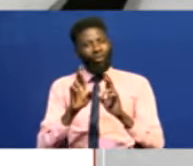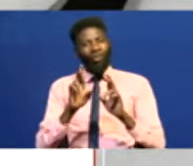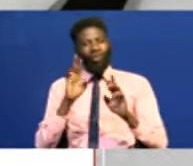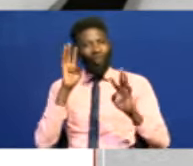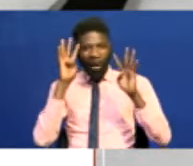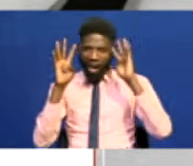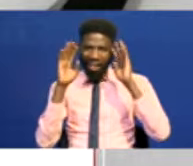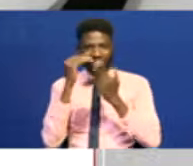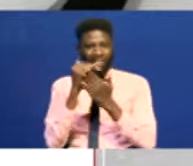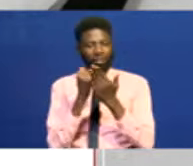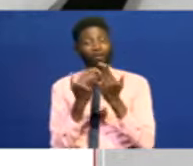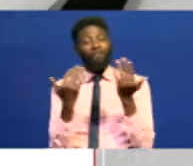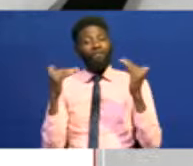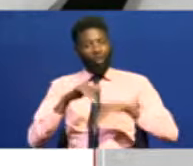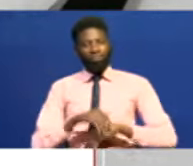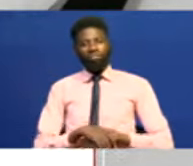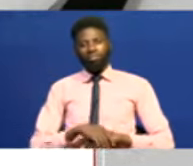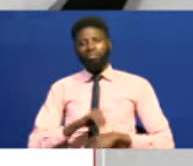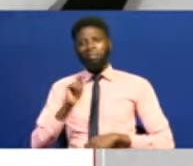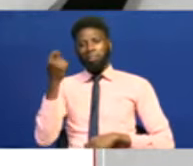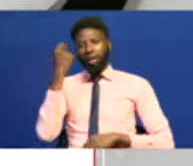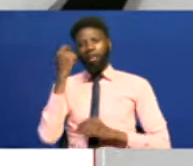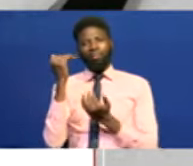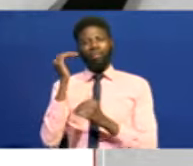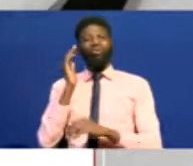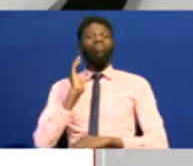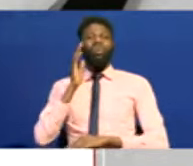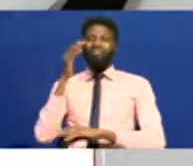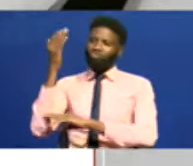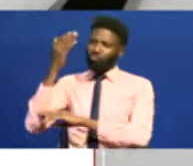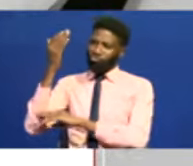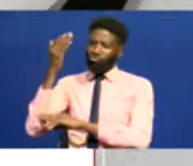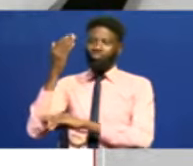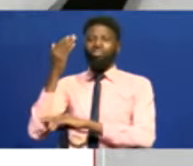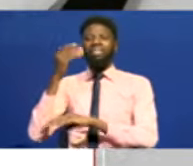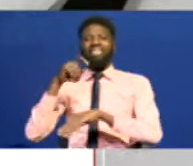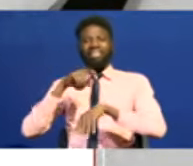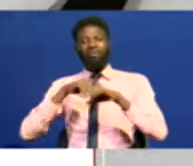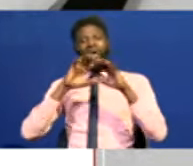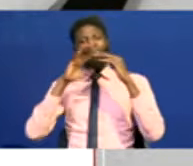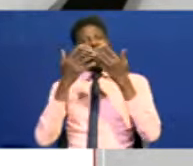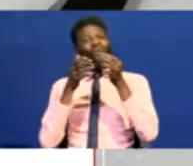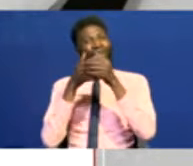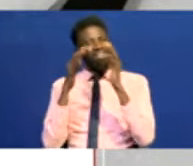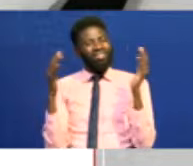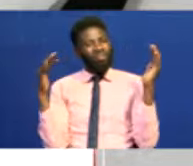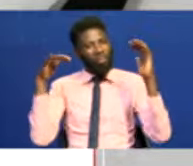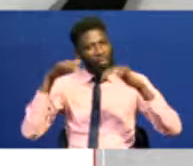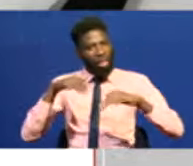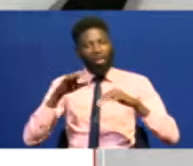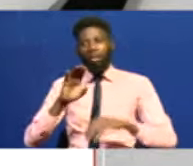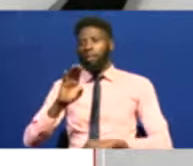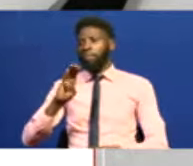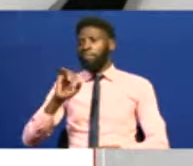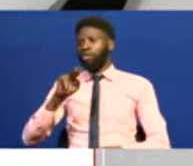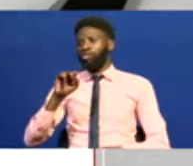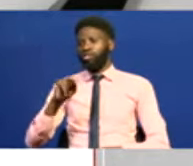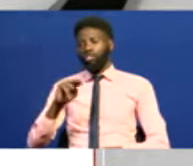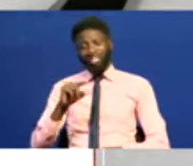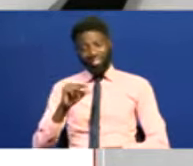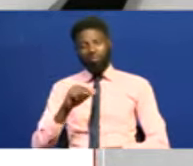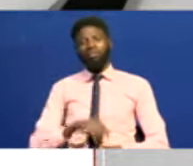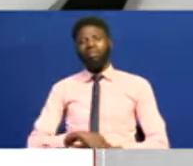deliver a keynote address at the high-level forum that will see world leaders convene in Beijing. The president will address, among other